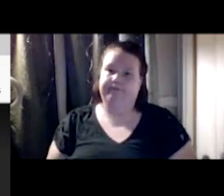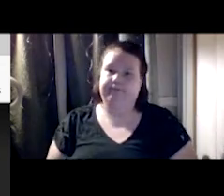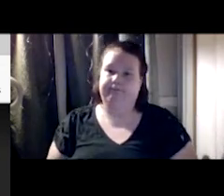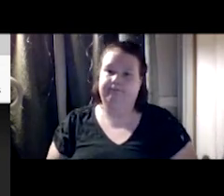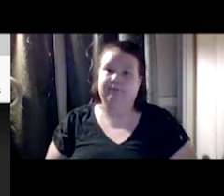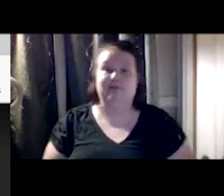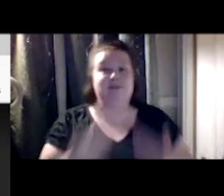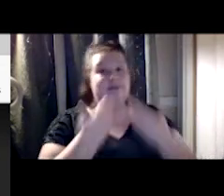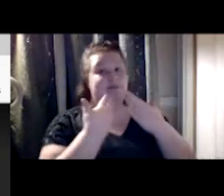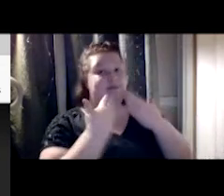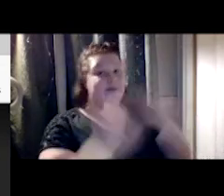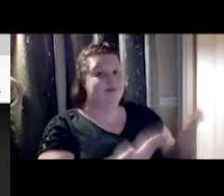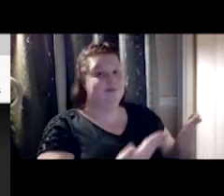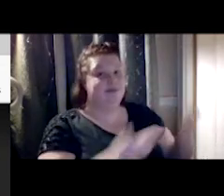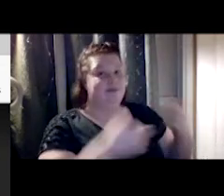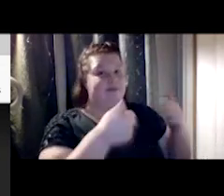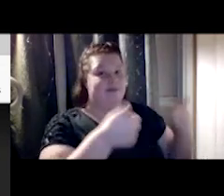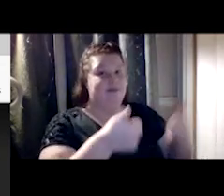Thank you, Lindsay.